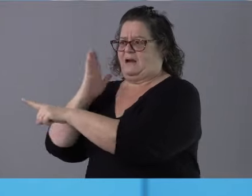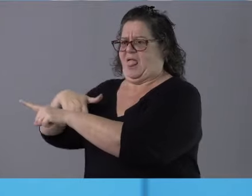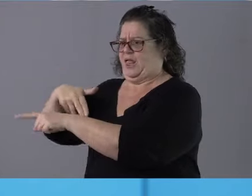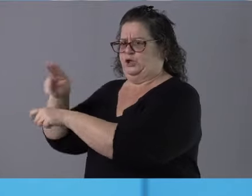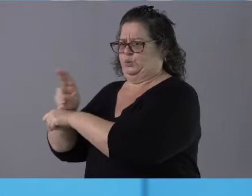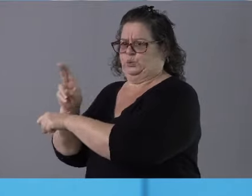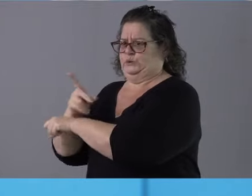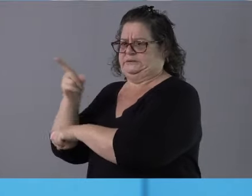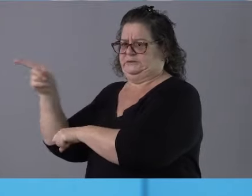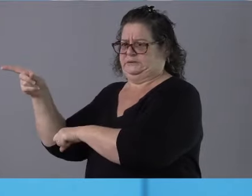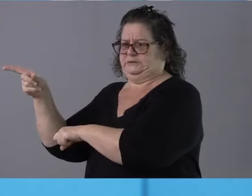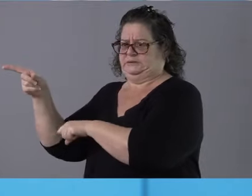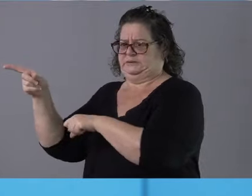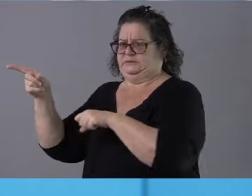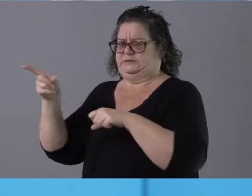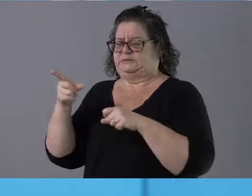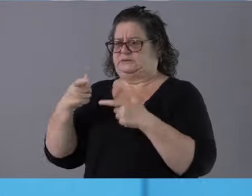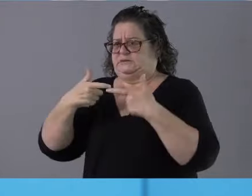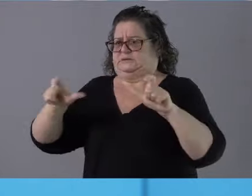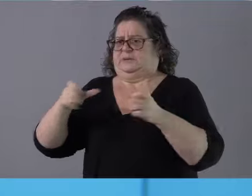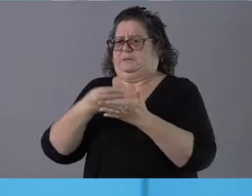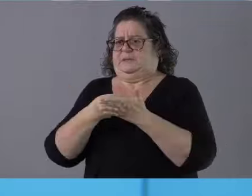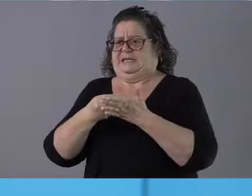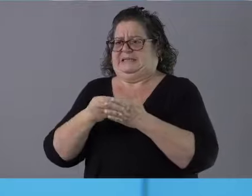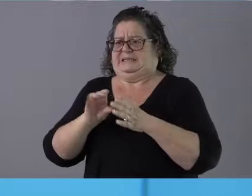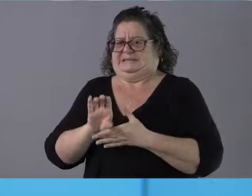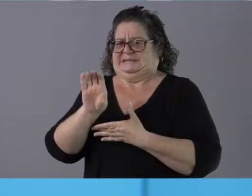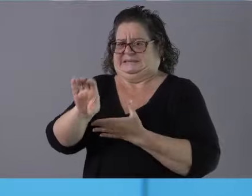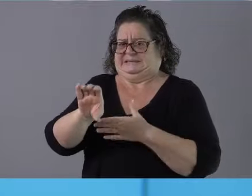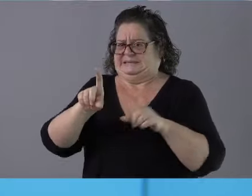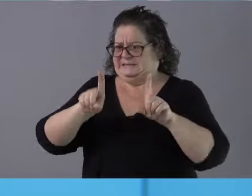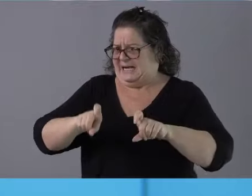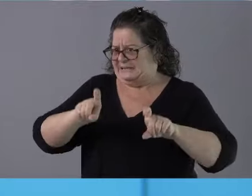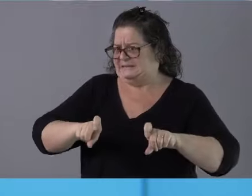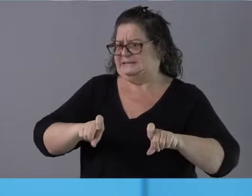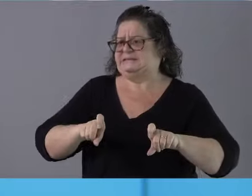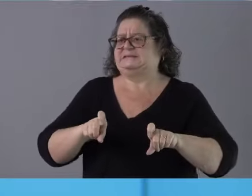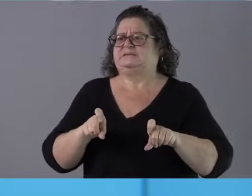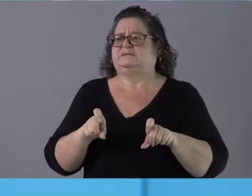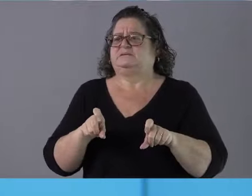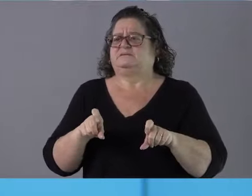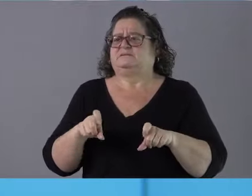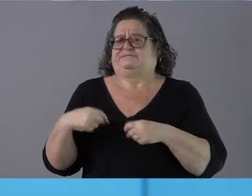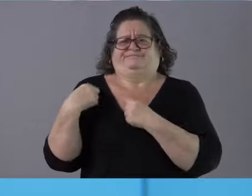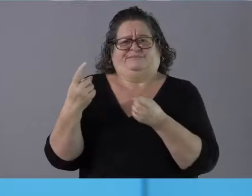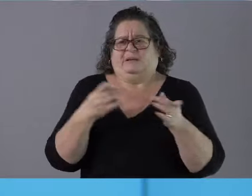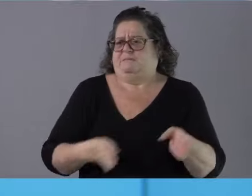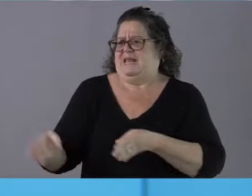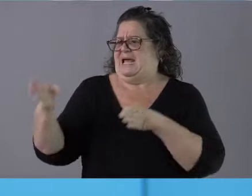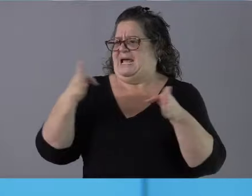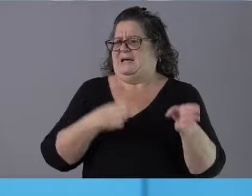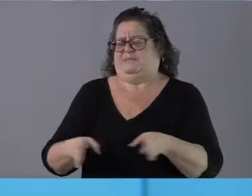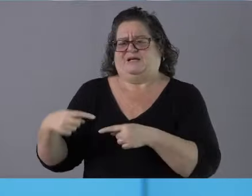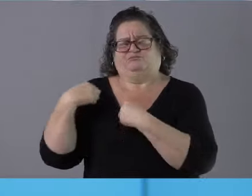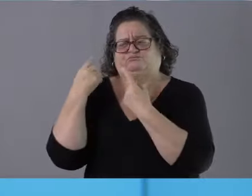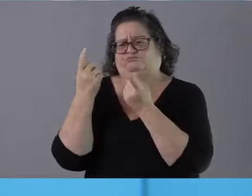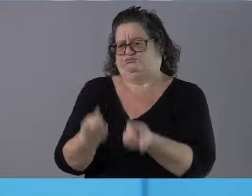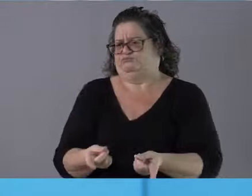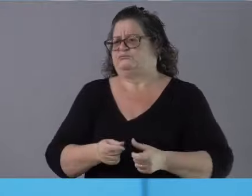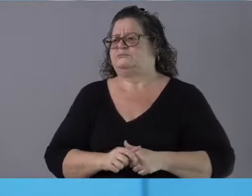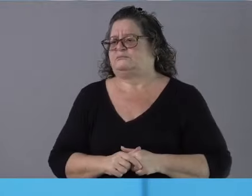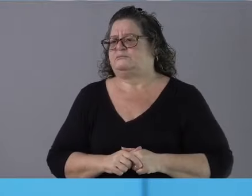into testing. So we've always been planning ahead. If you've got a question for leaders of other organizations